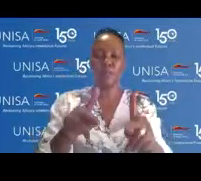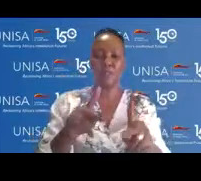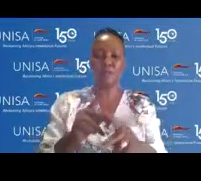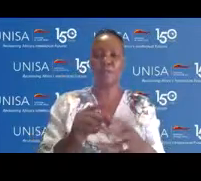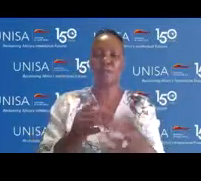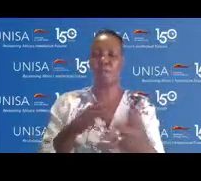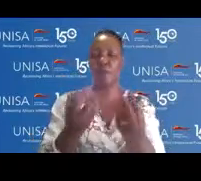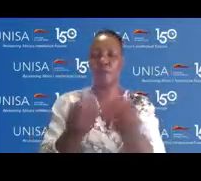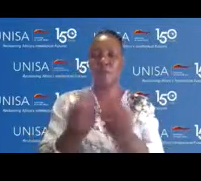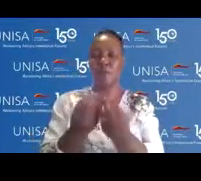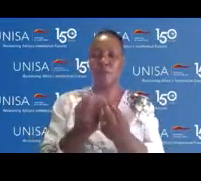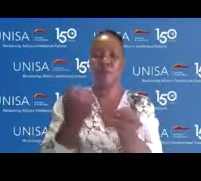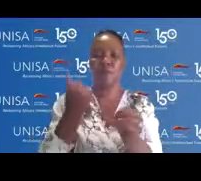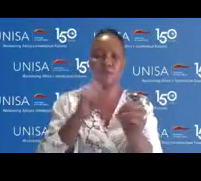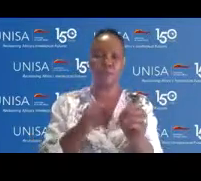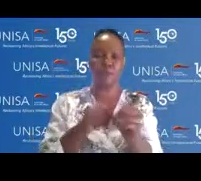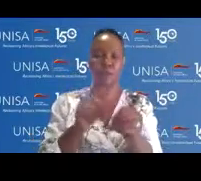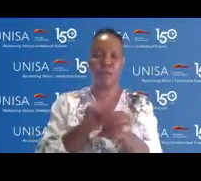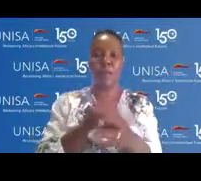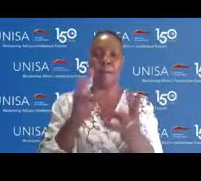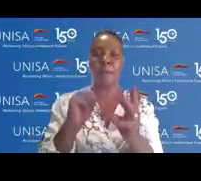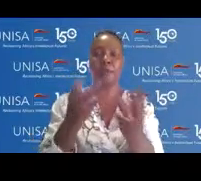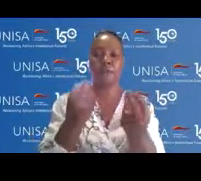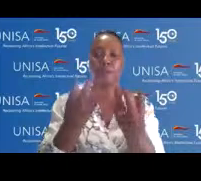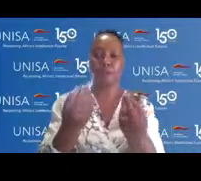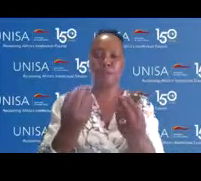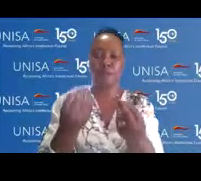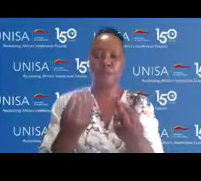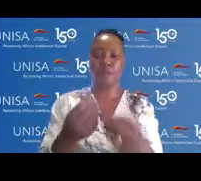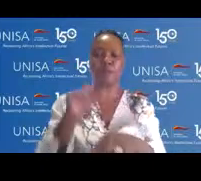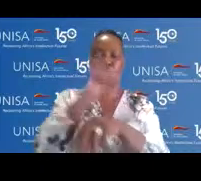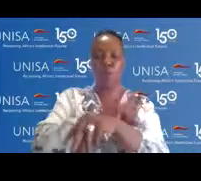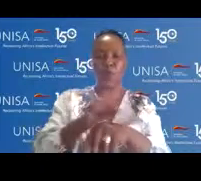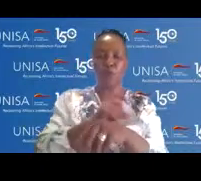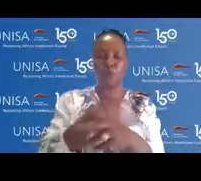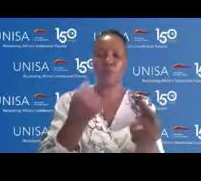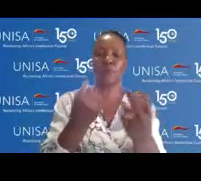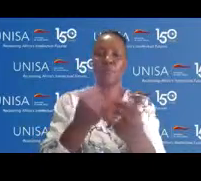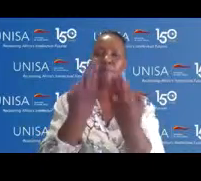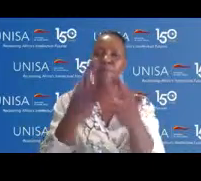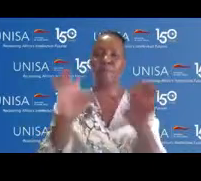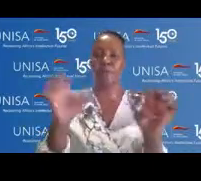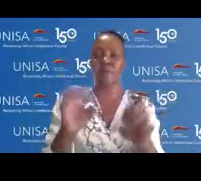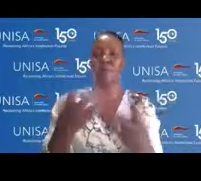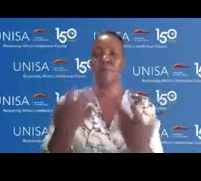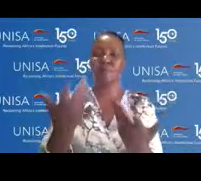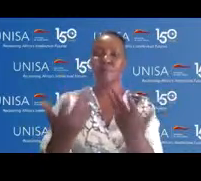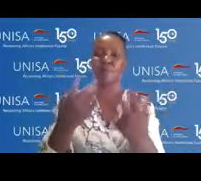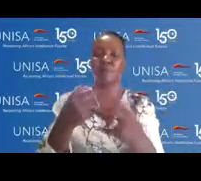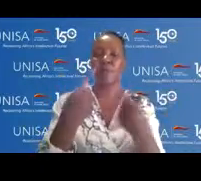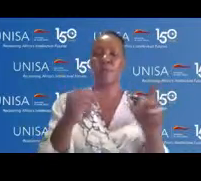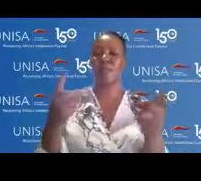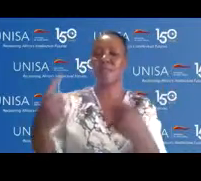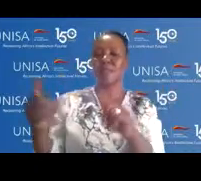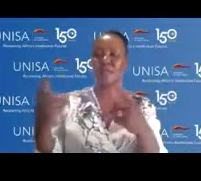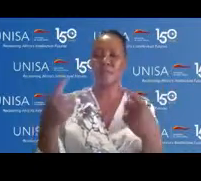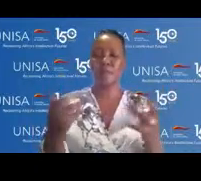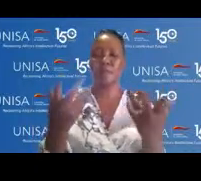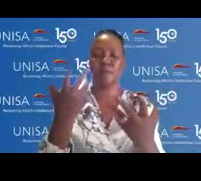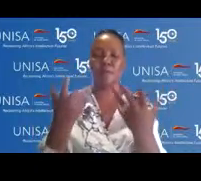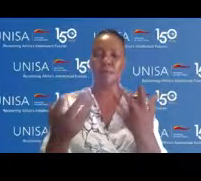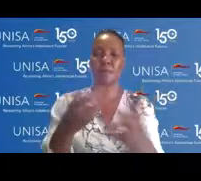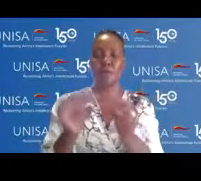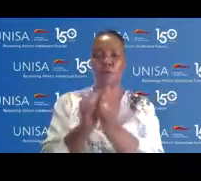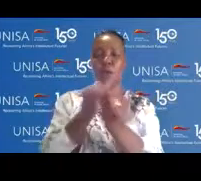for instance, Microsoft certified courses that you can do for free, and various other with our collaborations in the